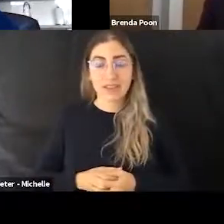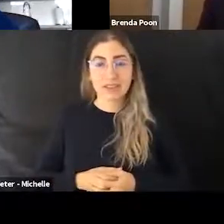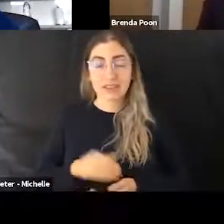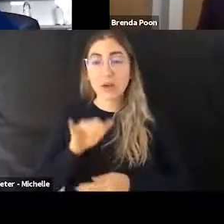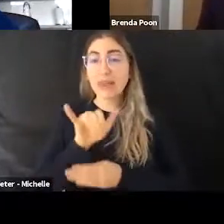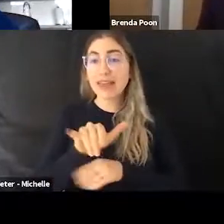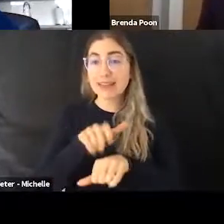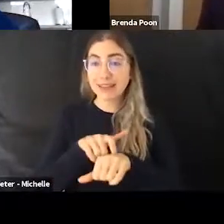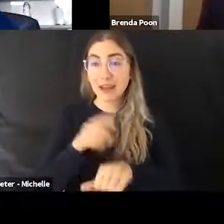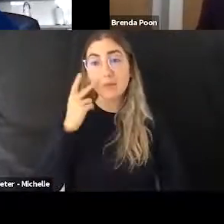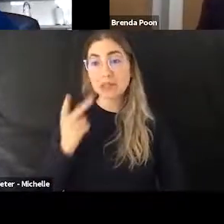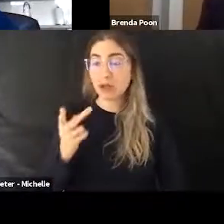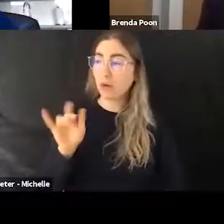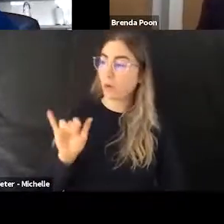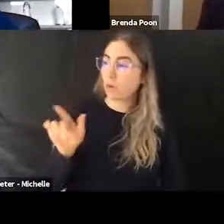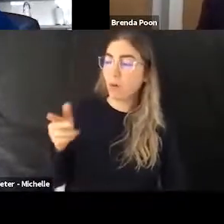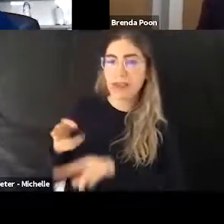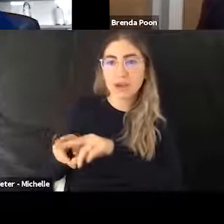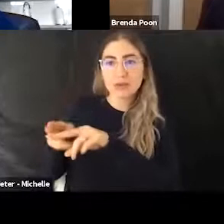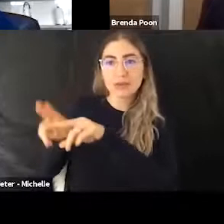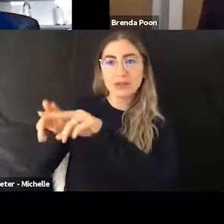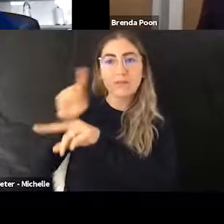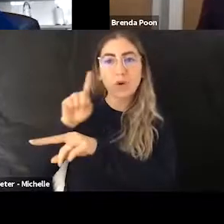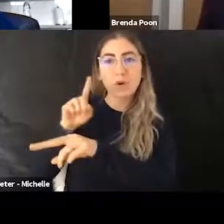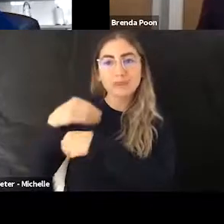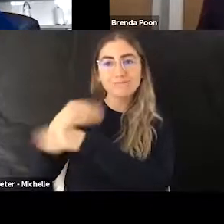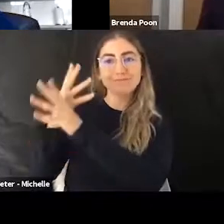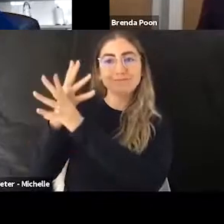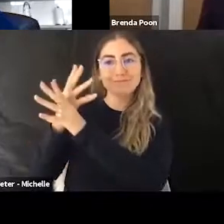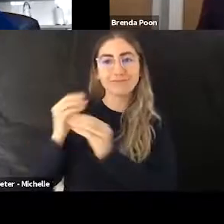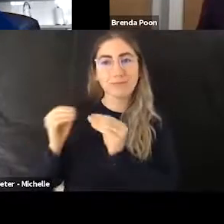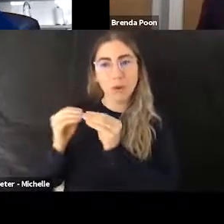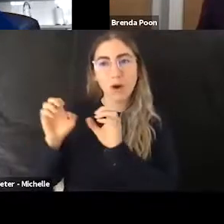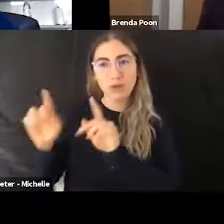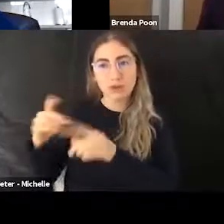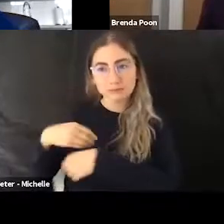increase in virtual learning opportunities. But with that, raised by